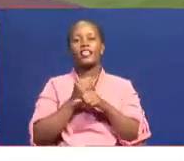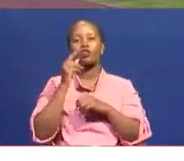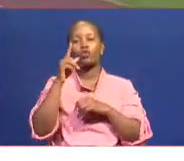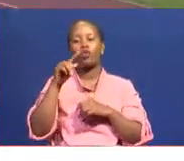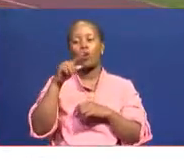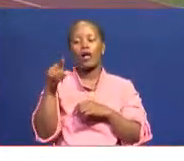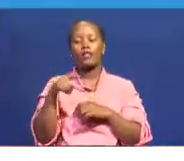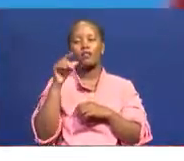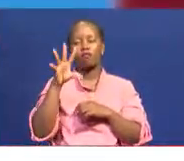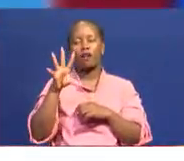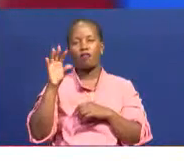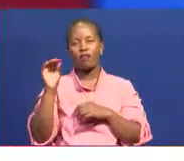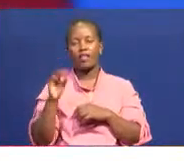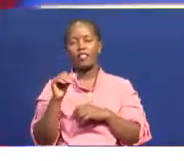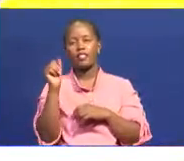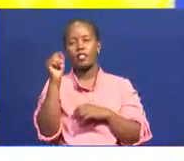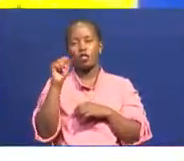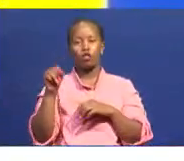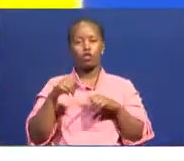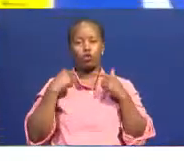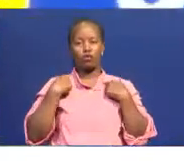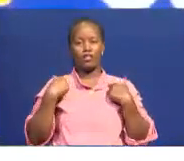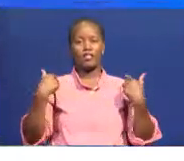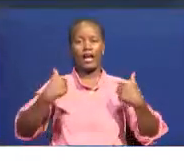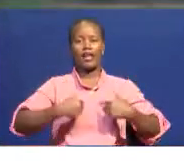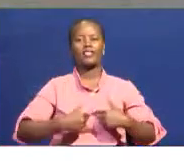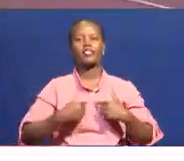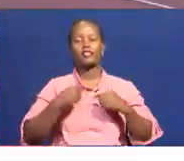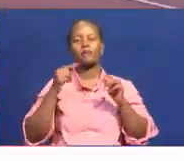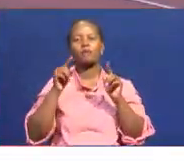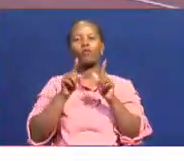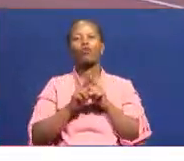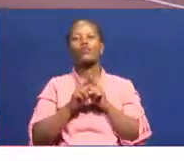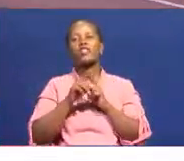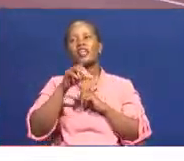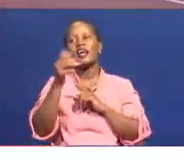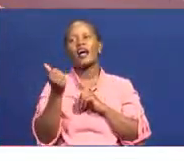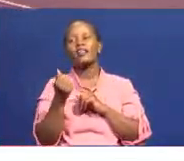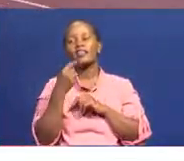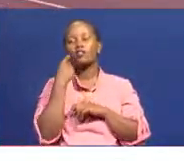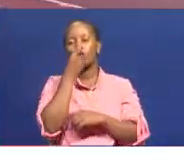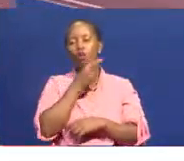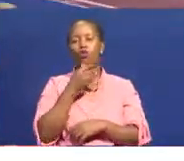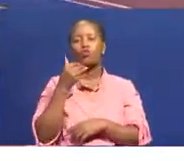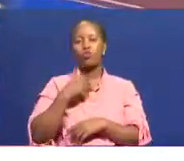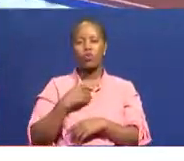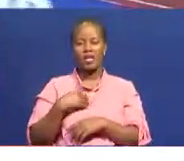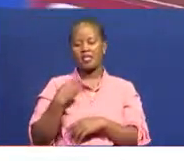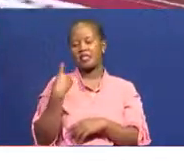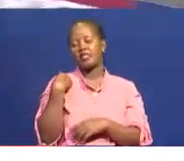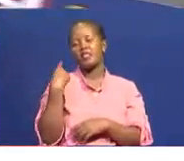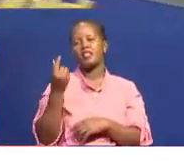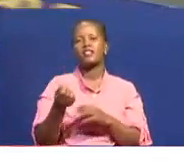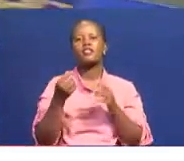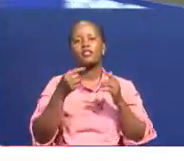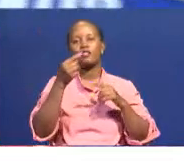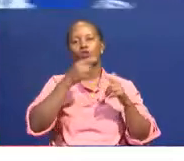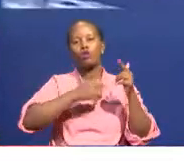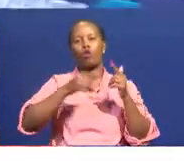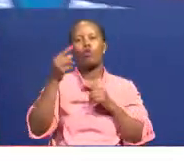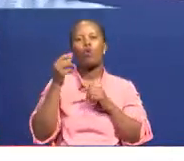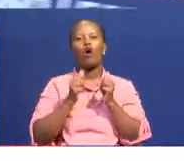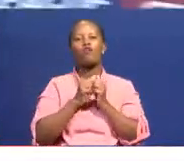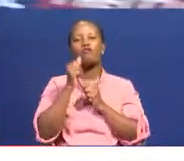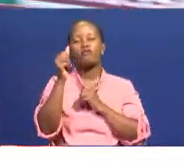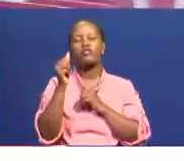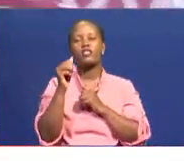silver medalist and the reigning world road mile champion, alongside Freweni Hailu, who recently won the World Indoor 1500